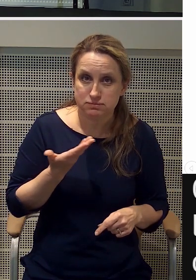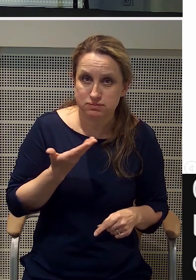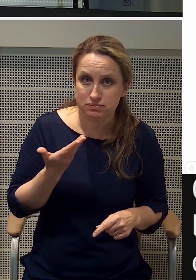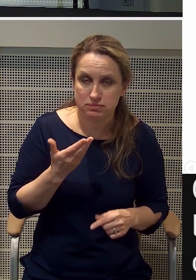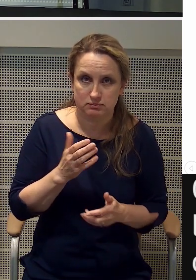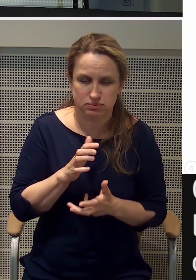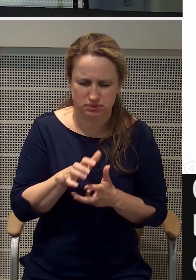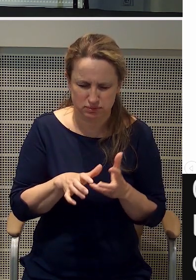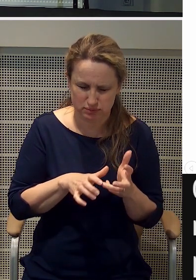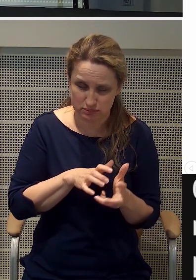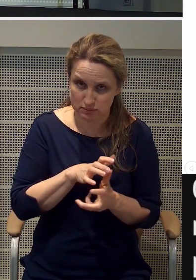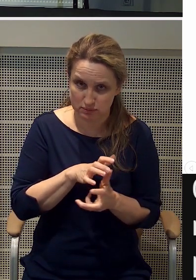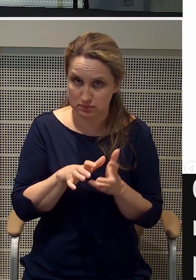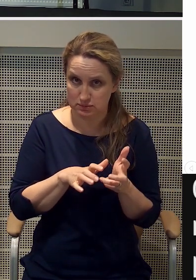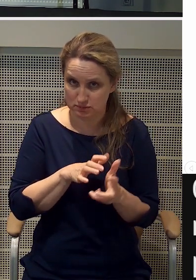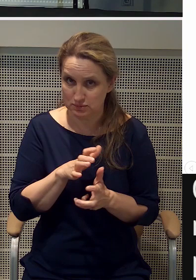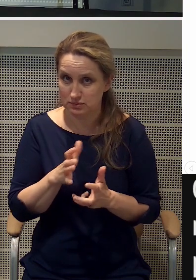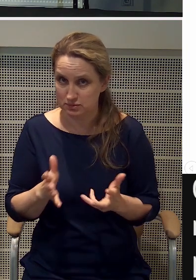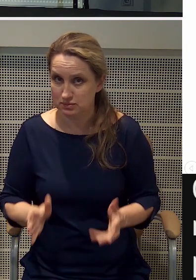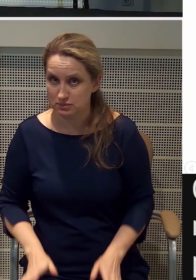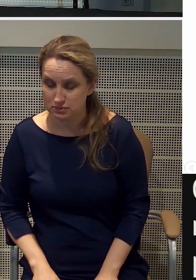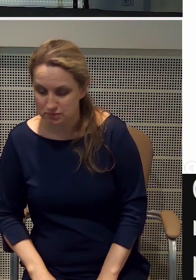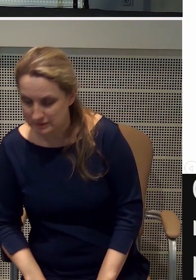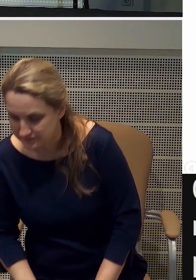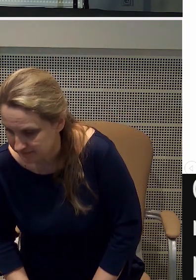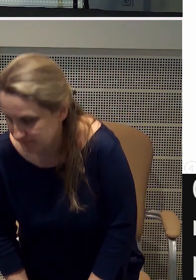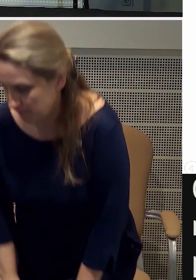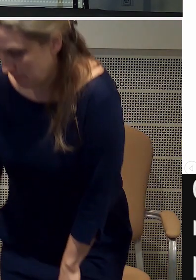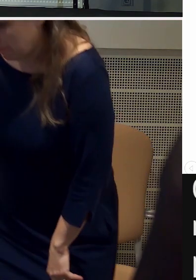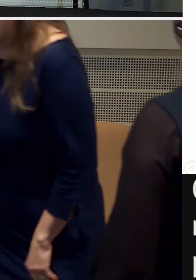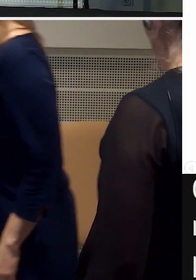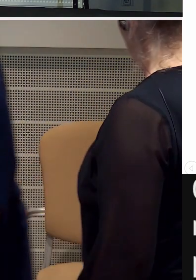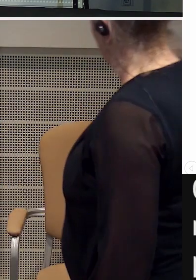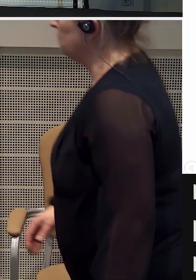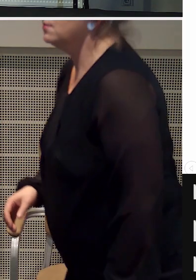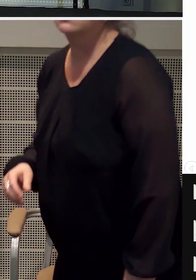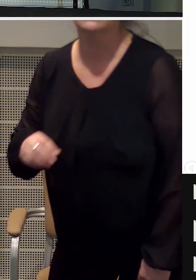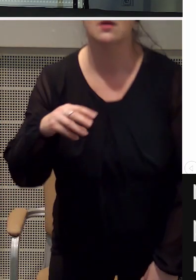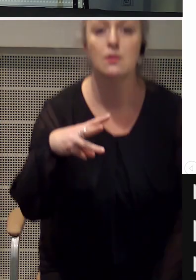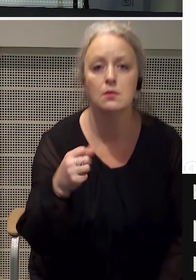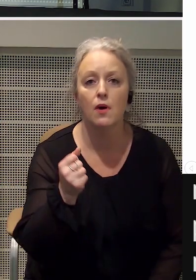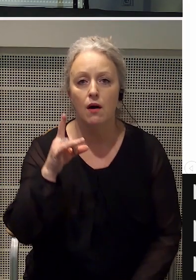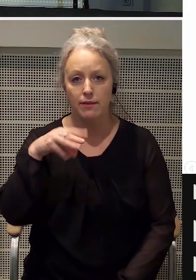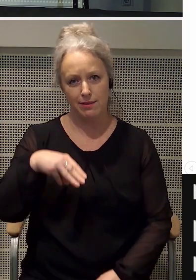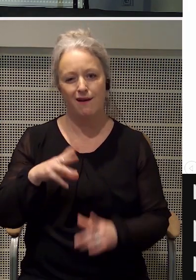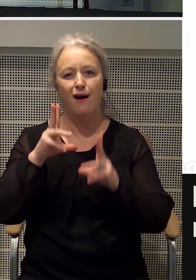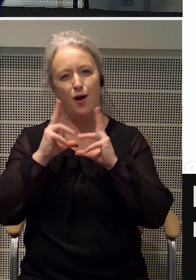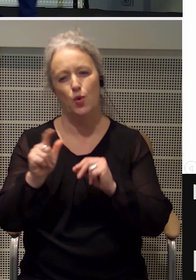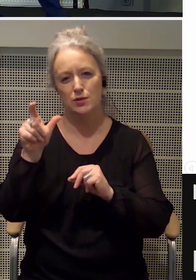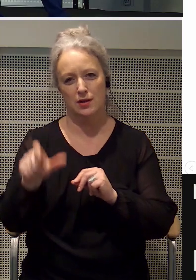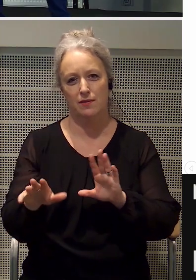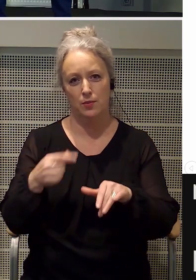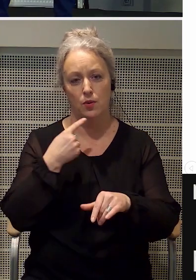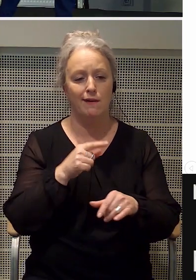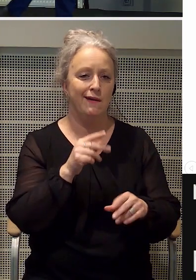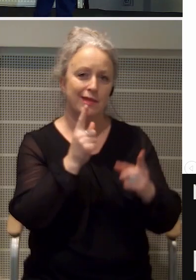of Finance, Mart Võrklaev, in the speaking, and I have seen how difficult